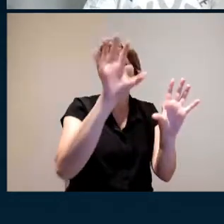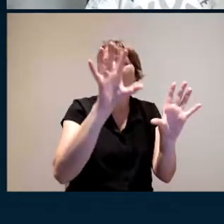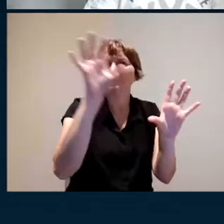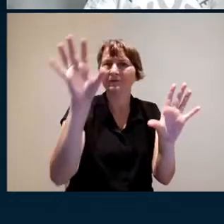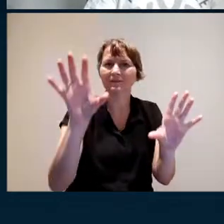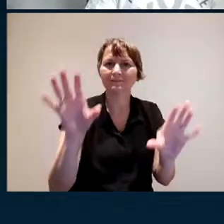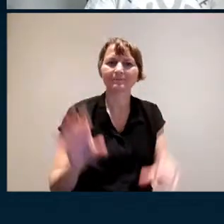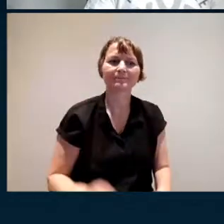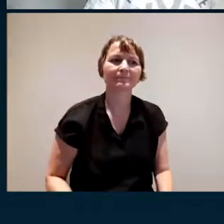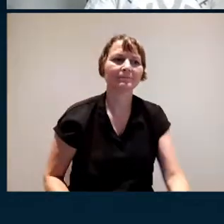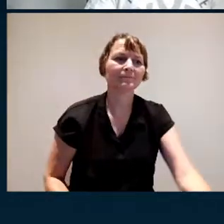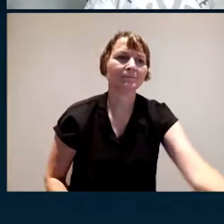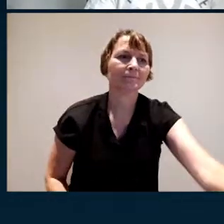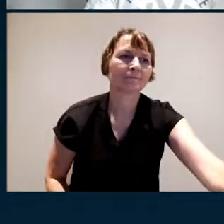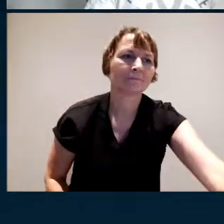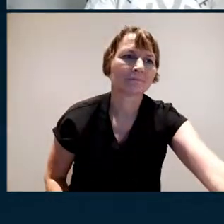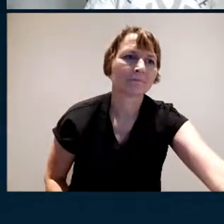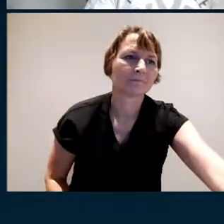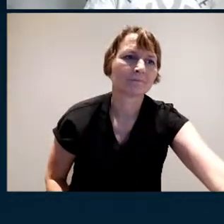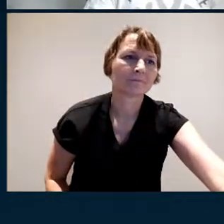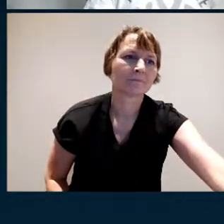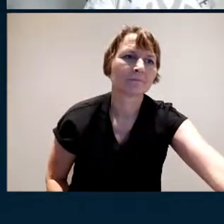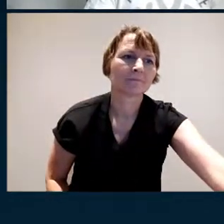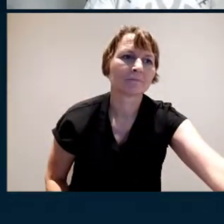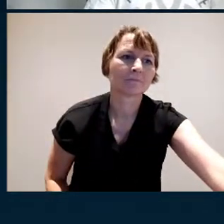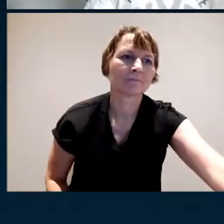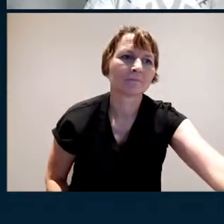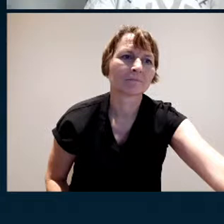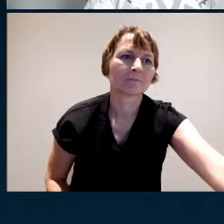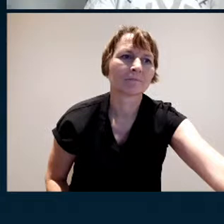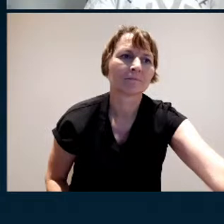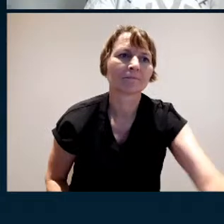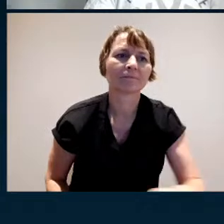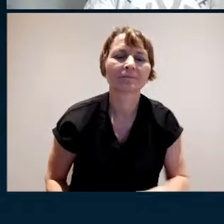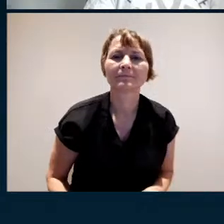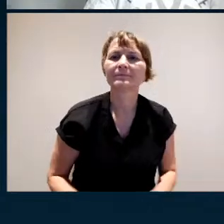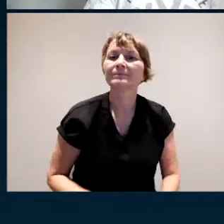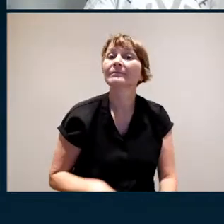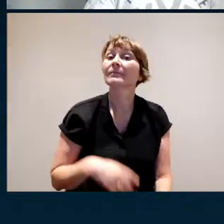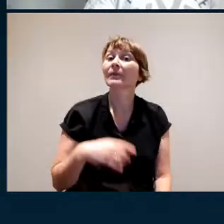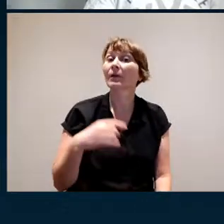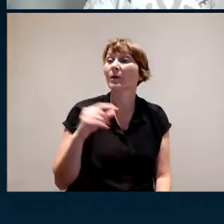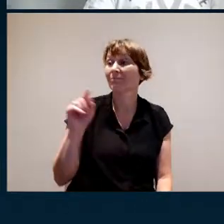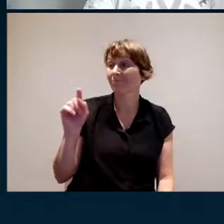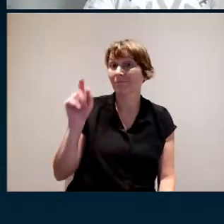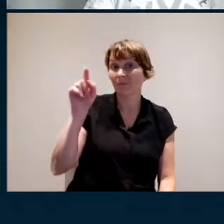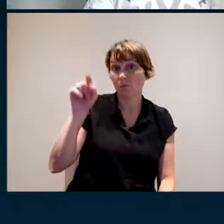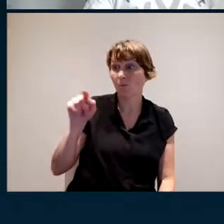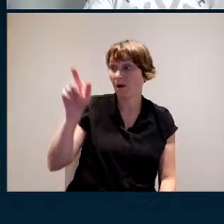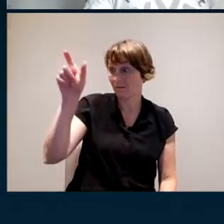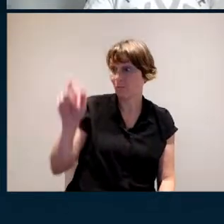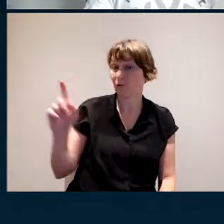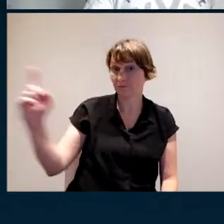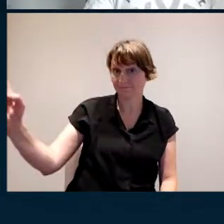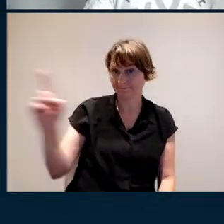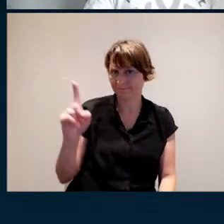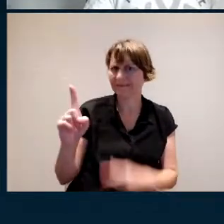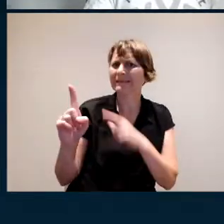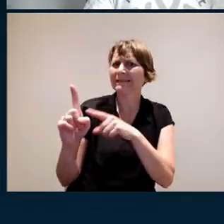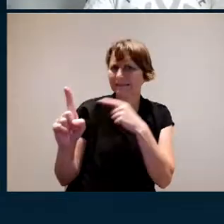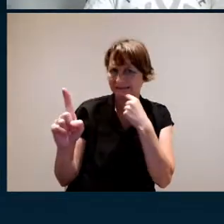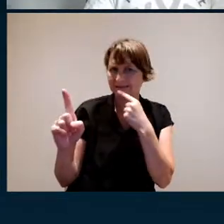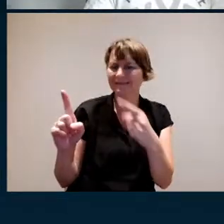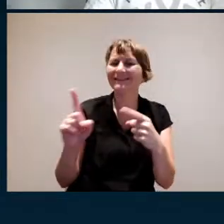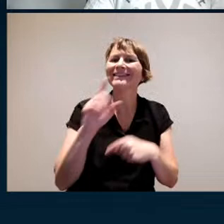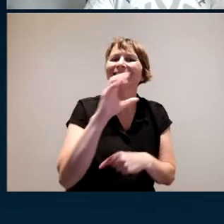one of the persons, Stephen Orban, he was one of the he coined this CCOE. He mentions that when